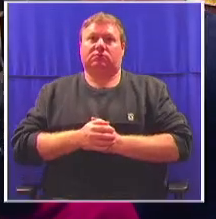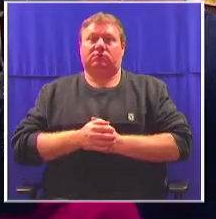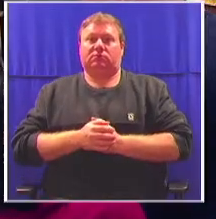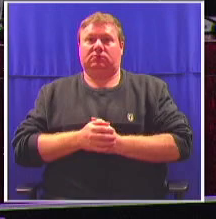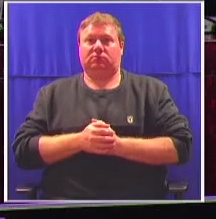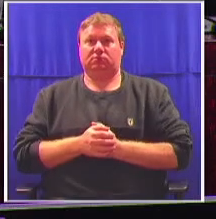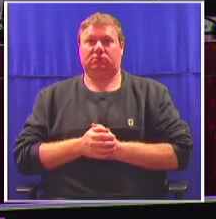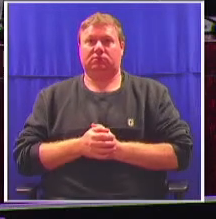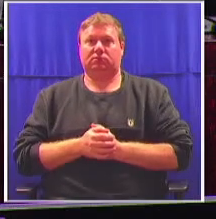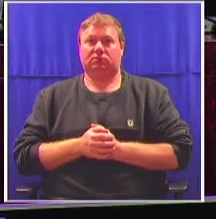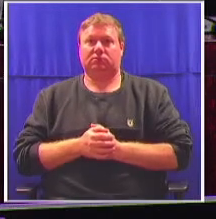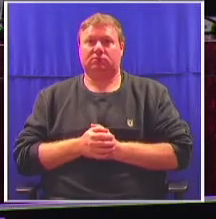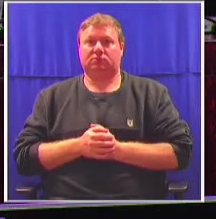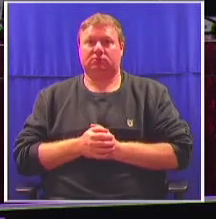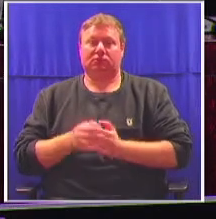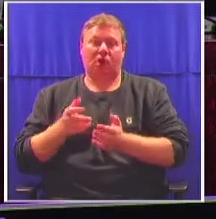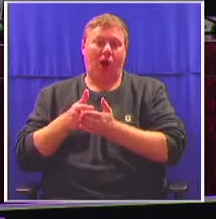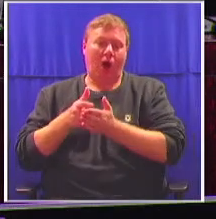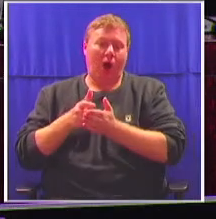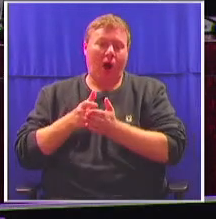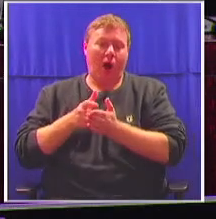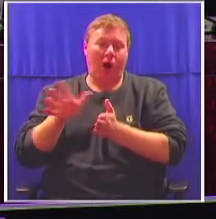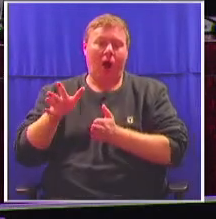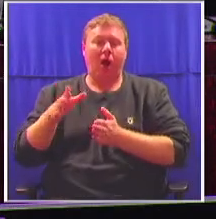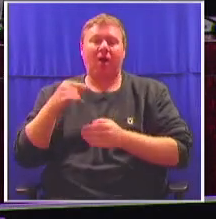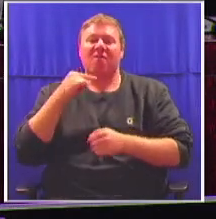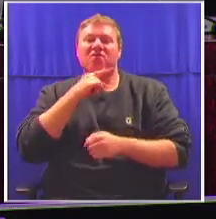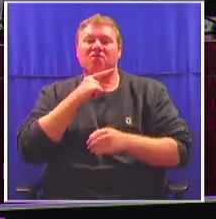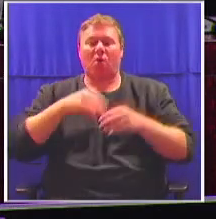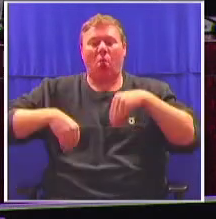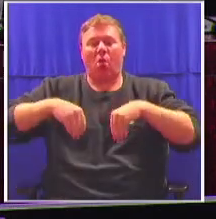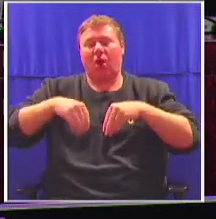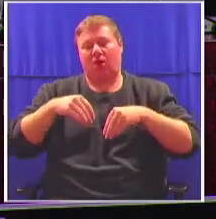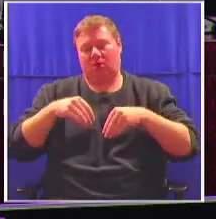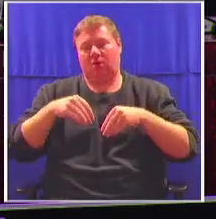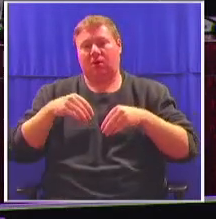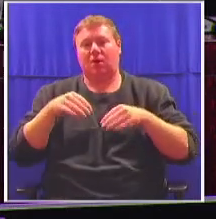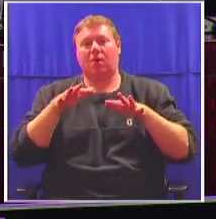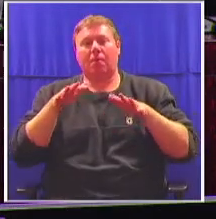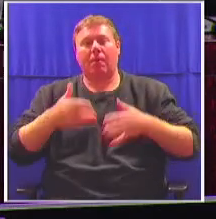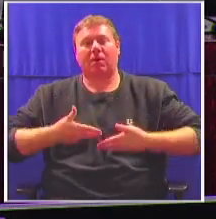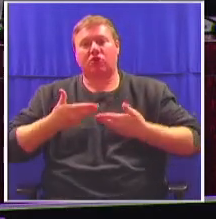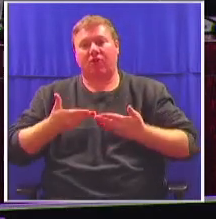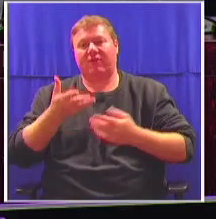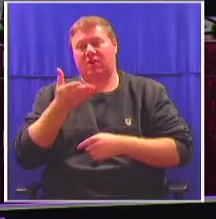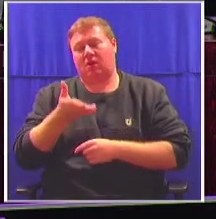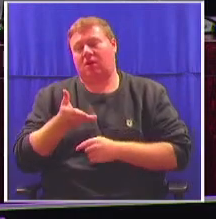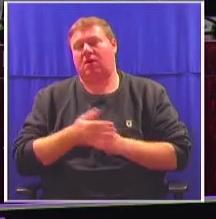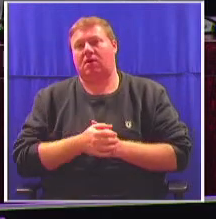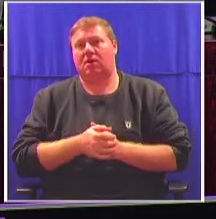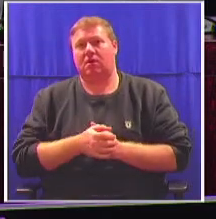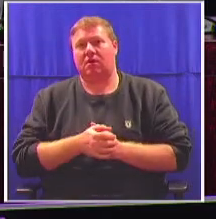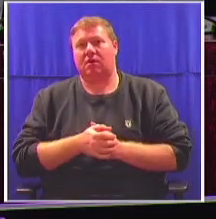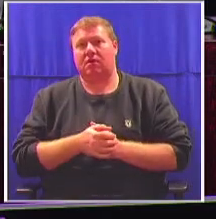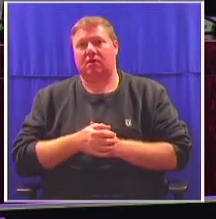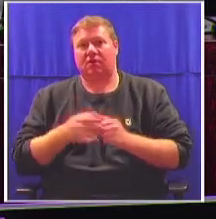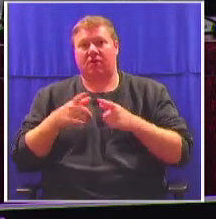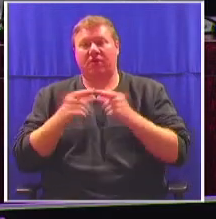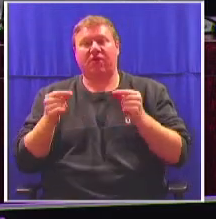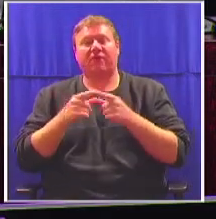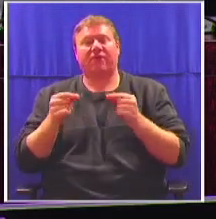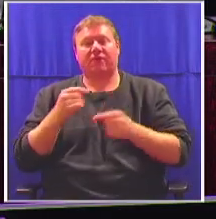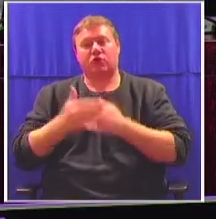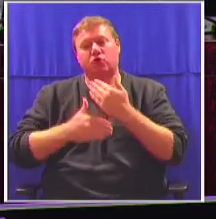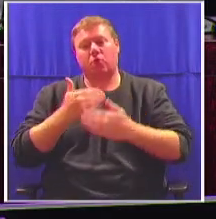To root out malfeasance in the public service, we do plan to complete various